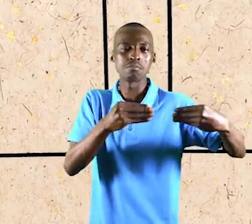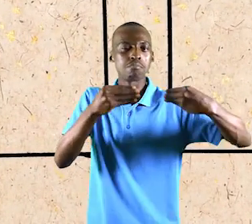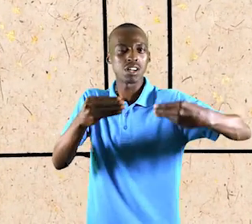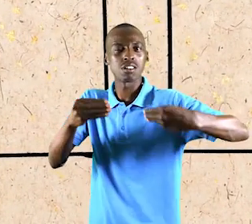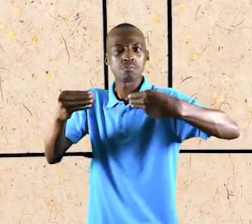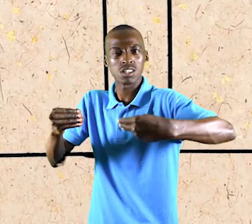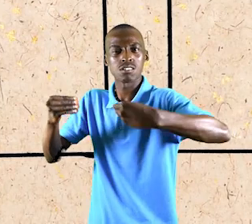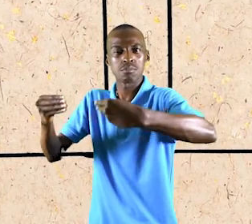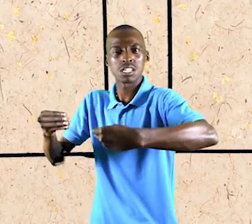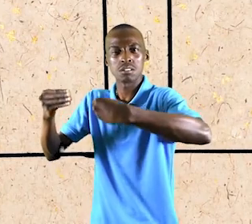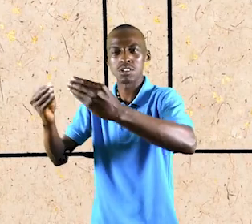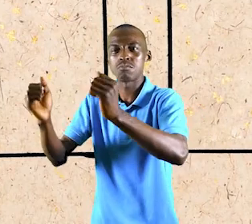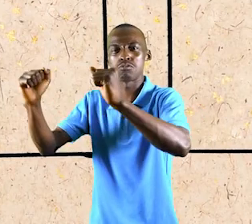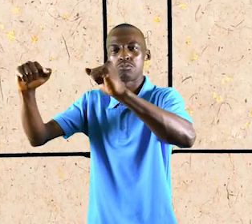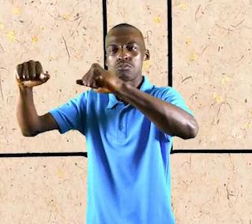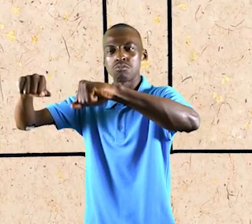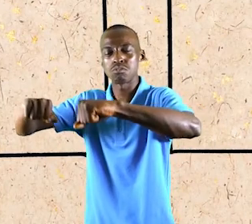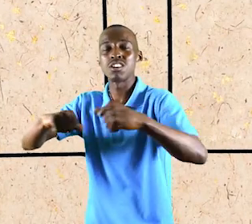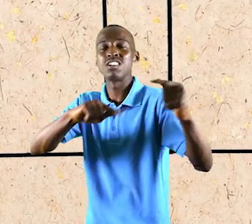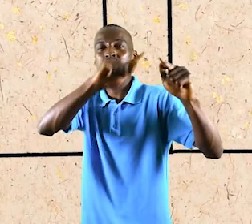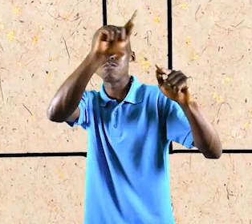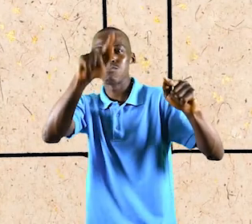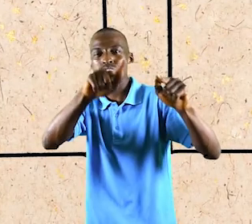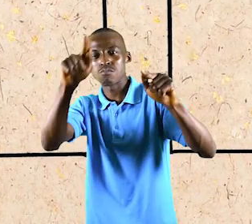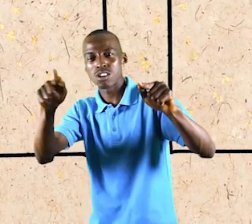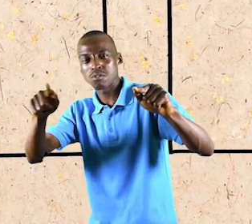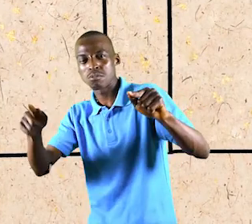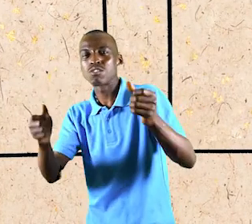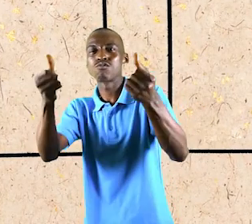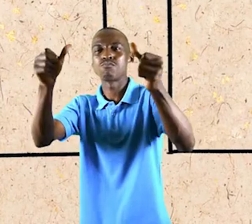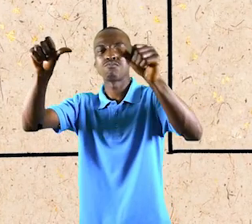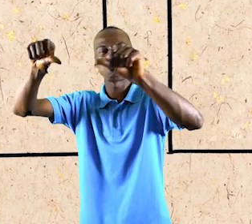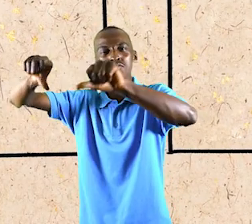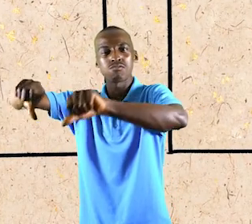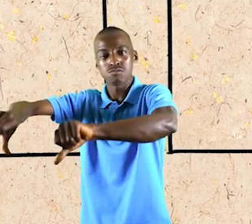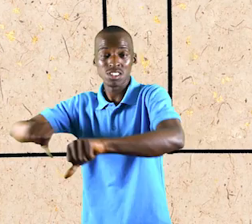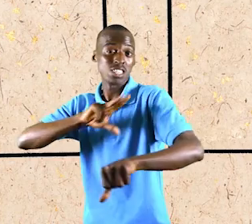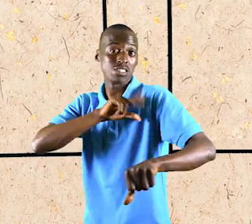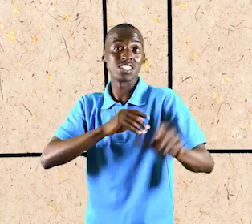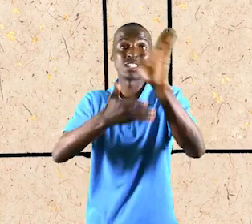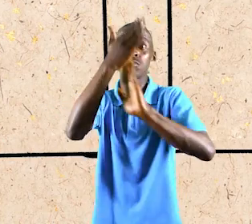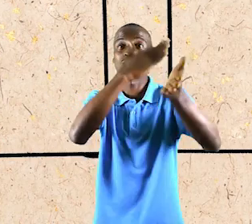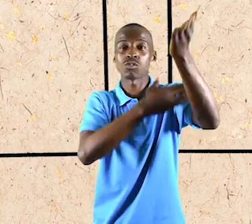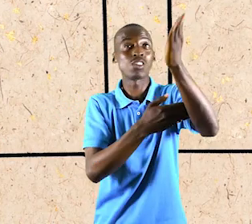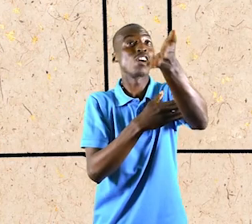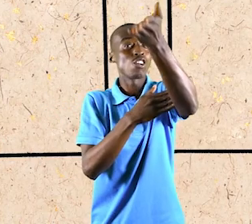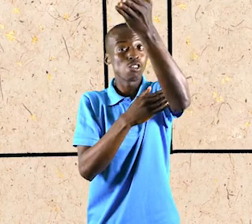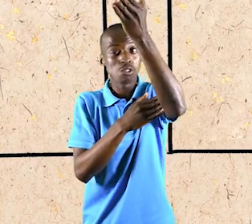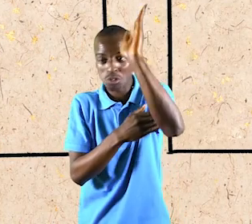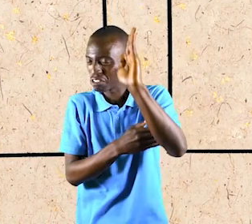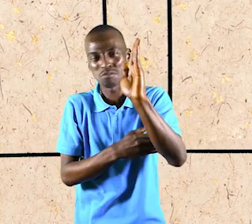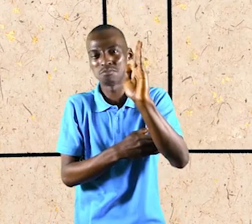cycles moving in a downward spiral. So Israel became like the Canaanites, and so they would sin against God. So God would allow them